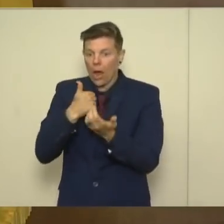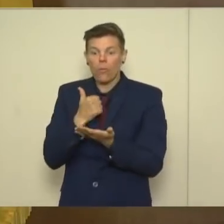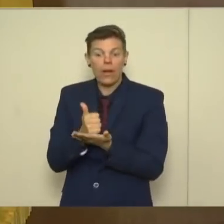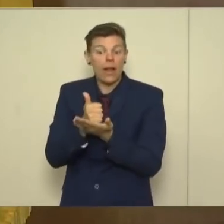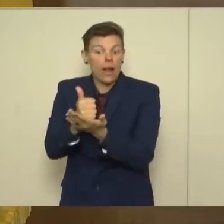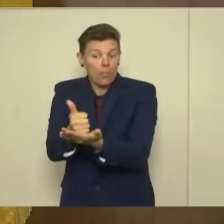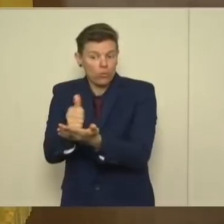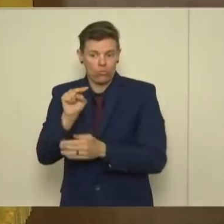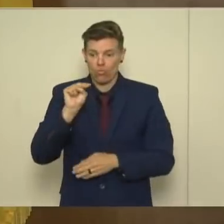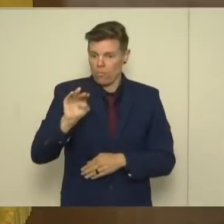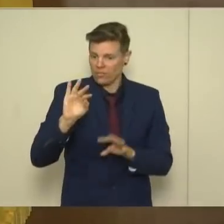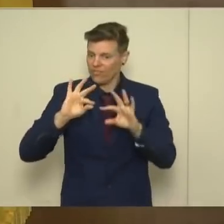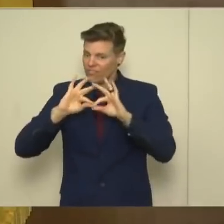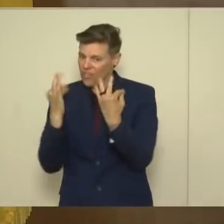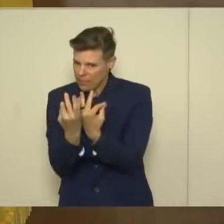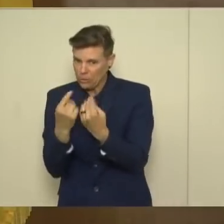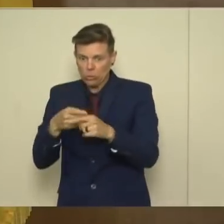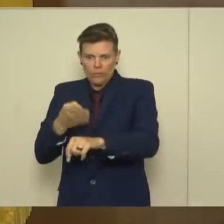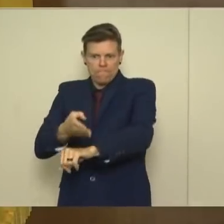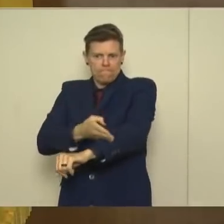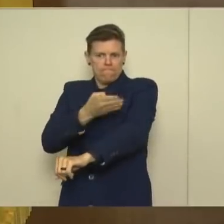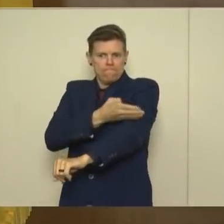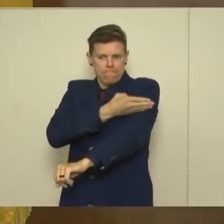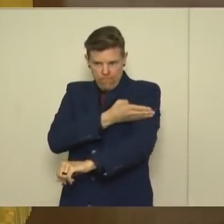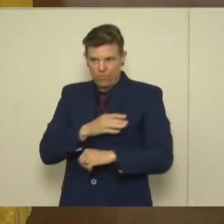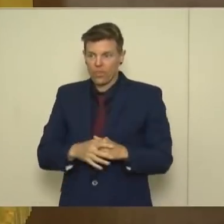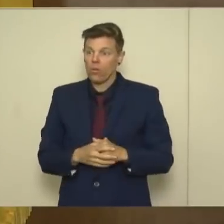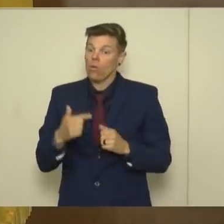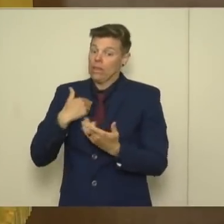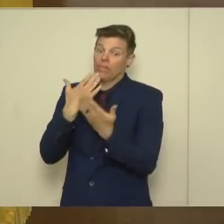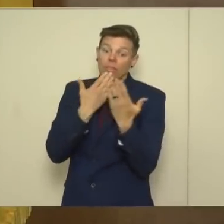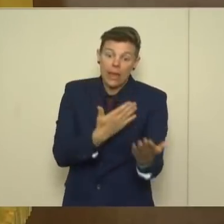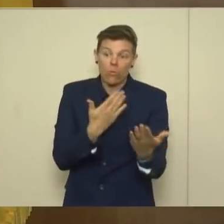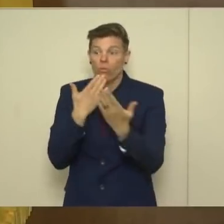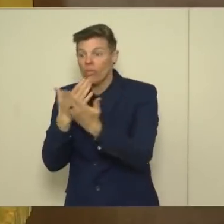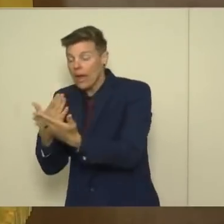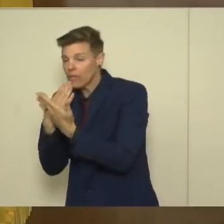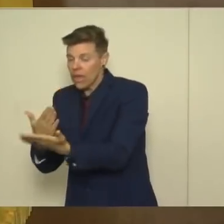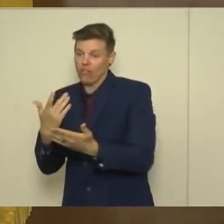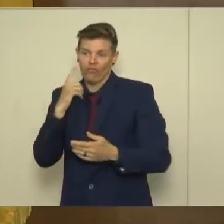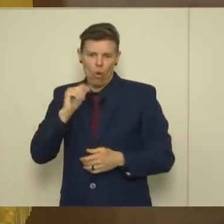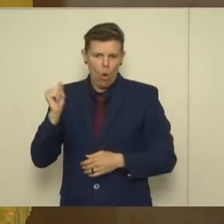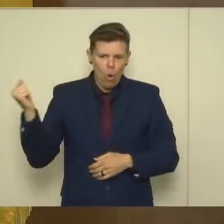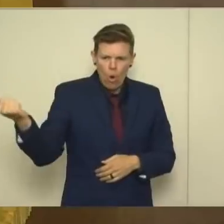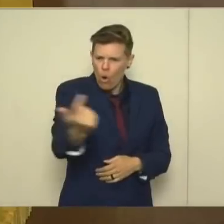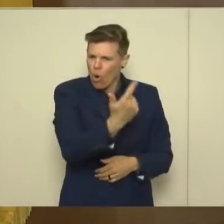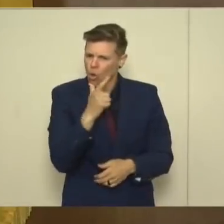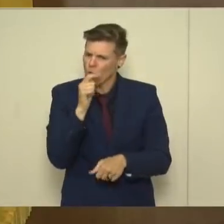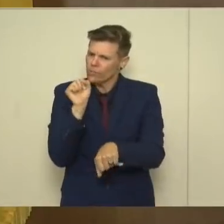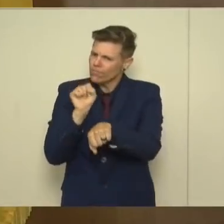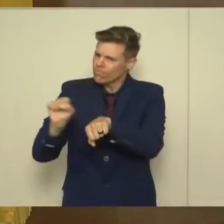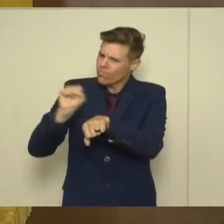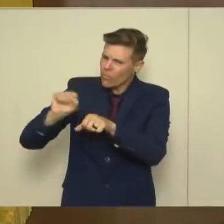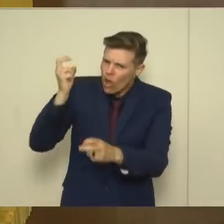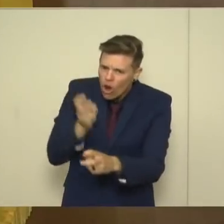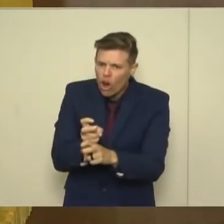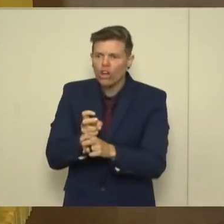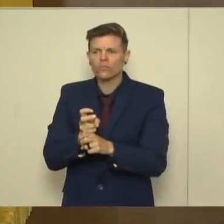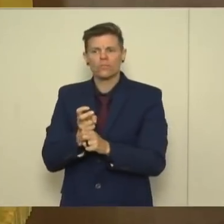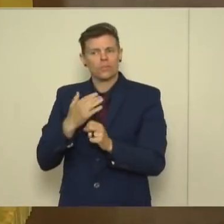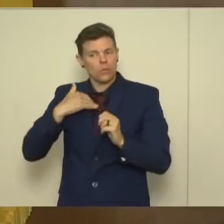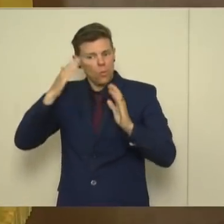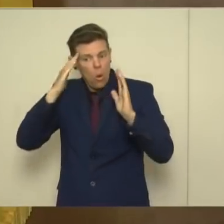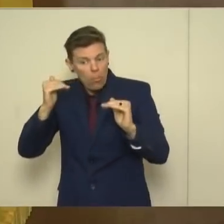so thank you everyone for working so hard, and I hope everyone had a stay home, staycation, no